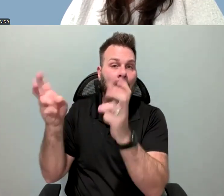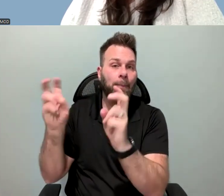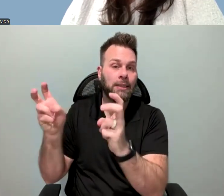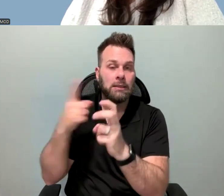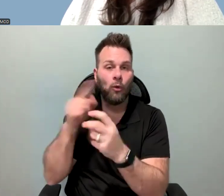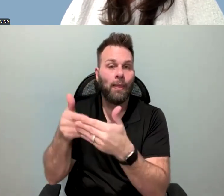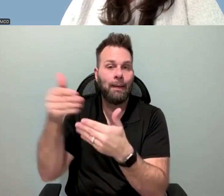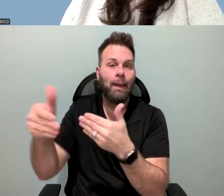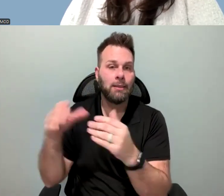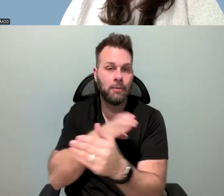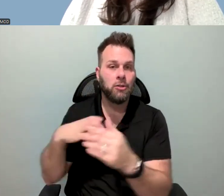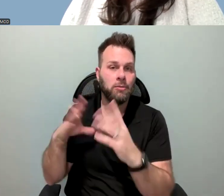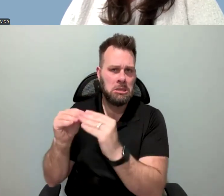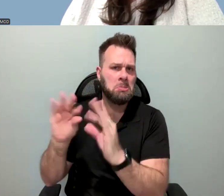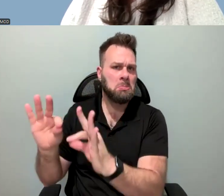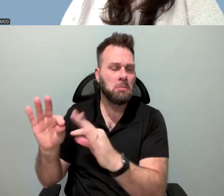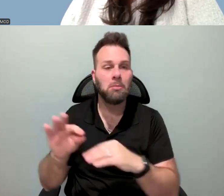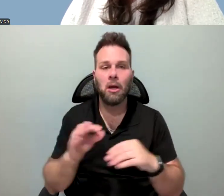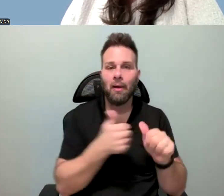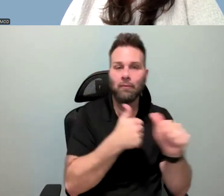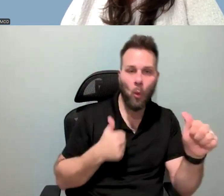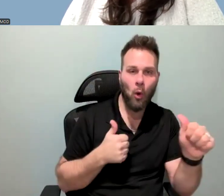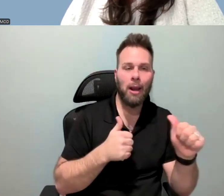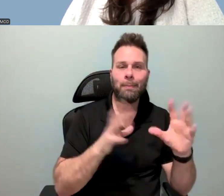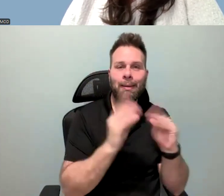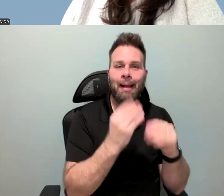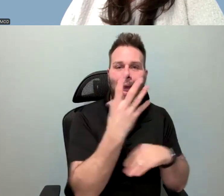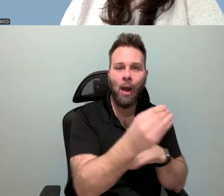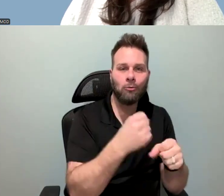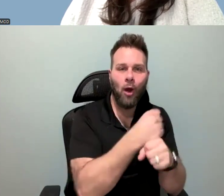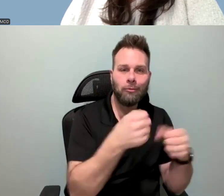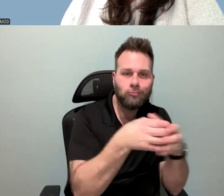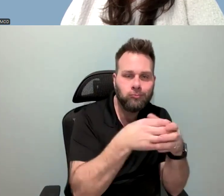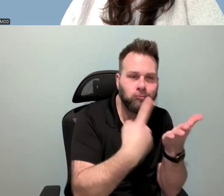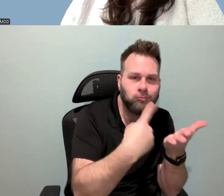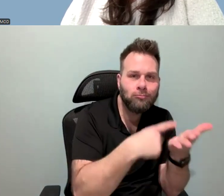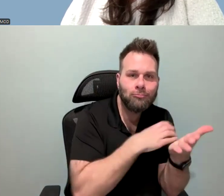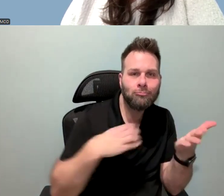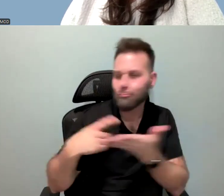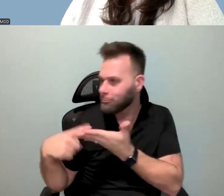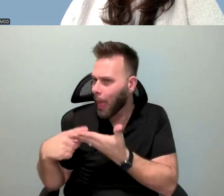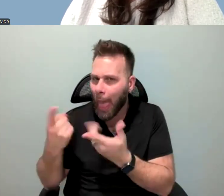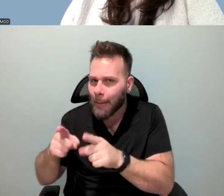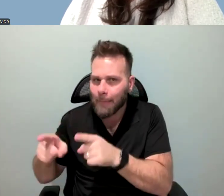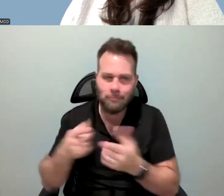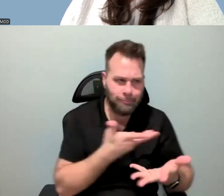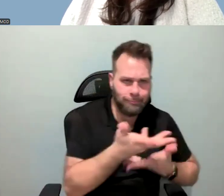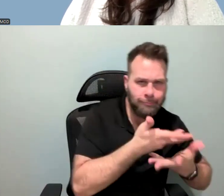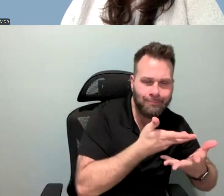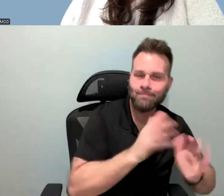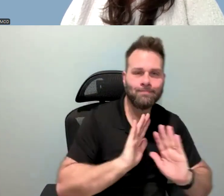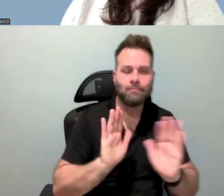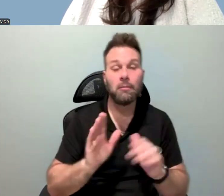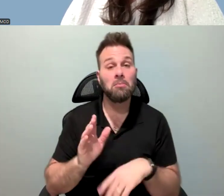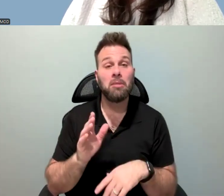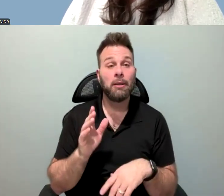meeting, you want to stay away from meeting outside, going for coffee as a group, and discussing commission business. Anywhere you might meet up